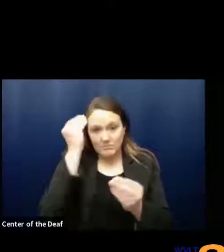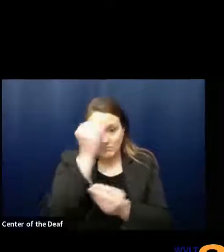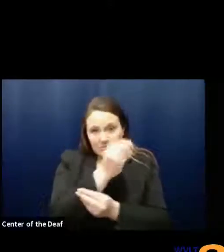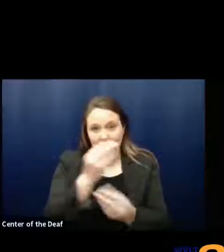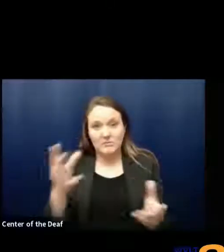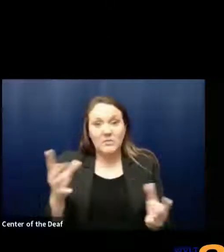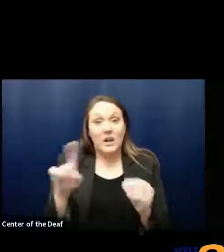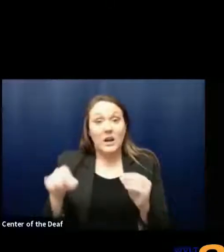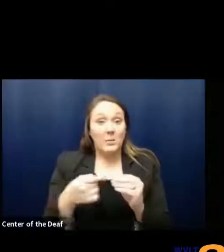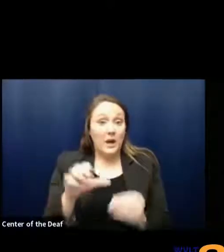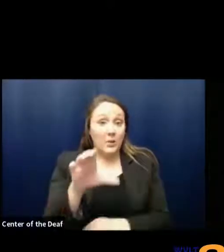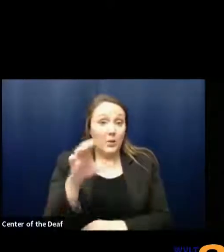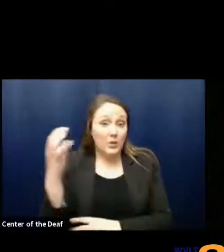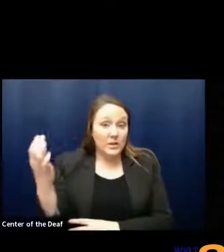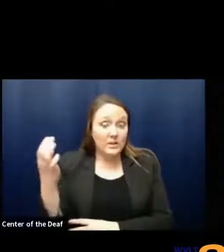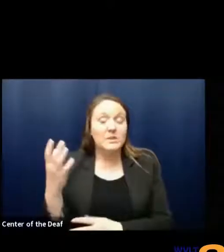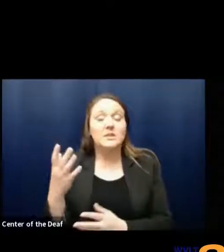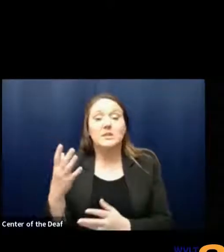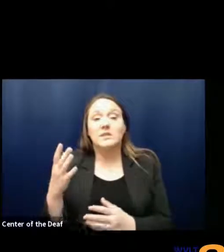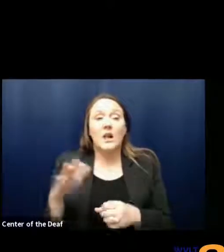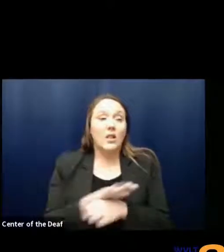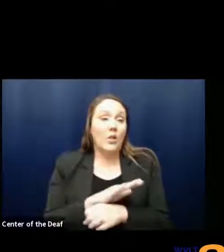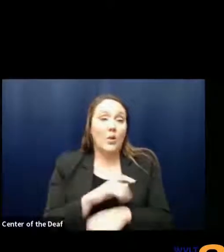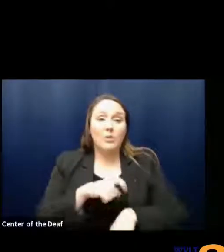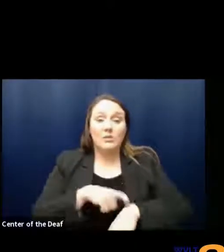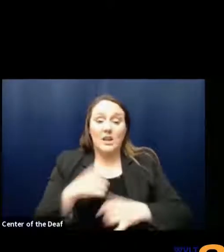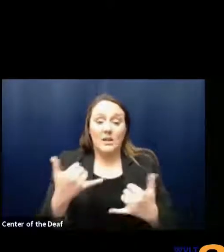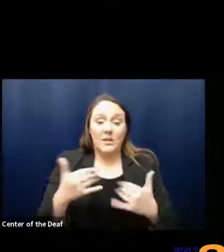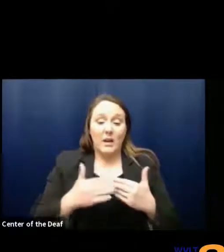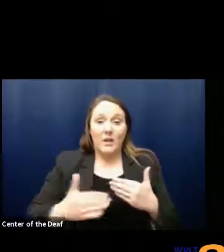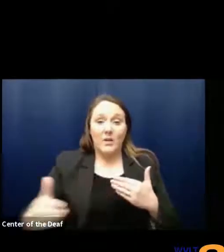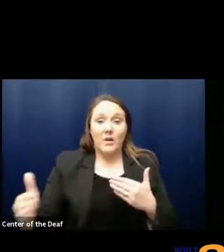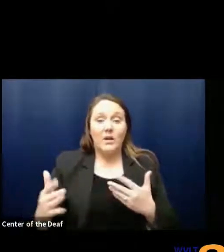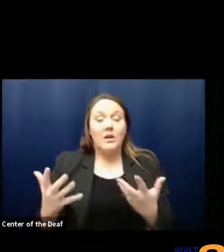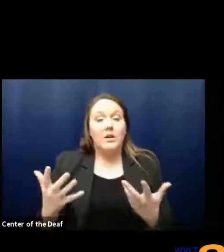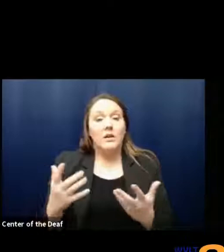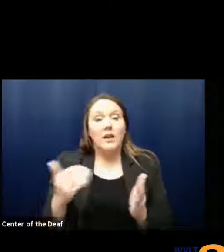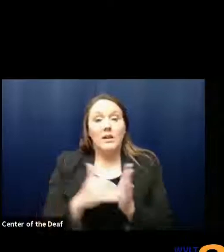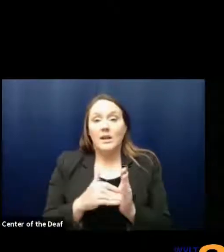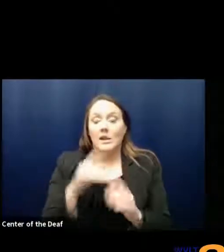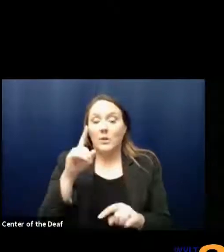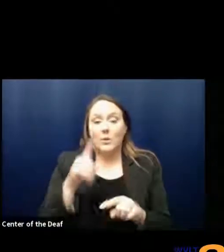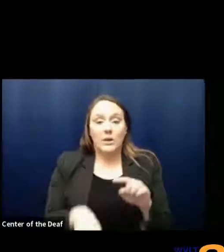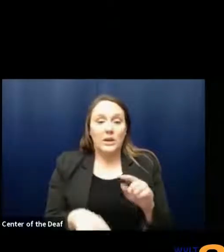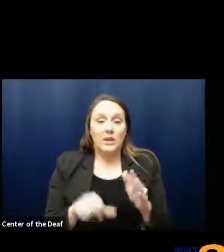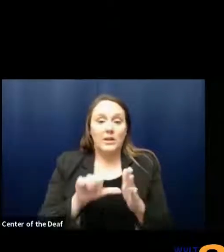Christmas and the whole season in front of us is that we, again, cannot say this